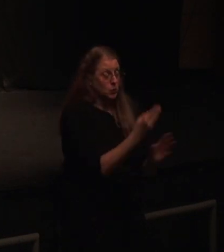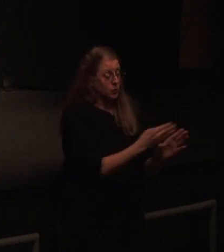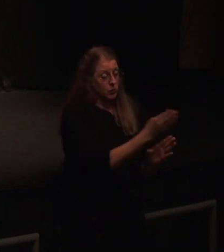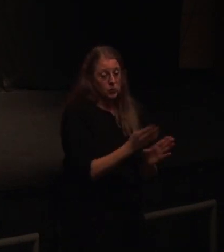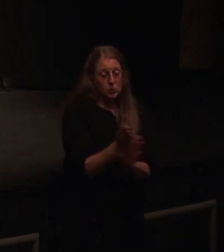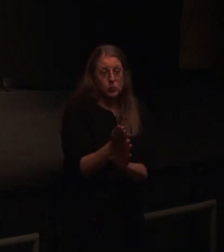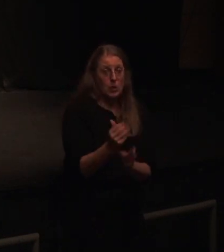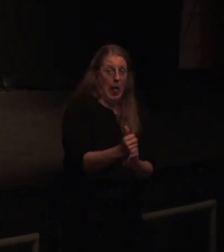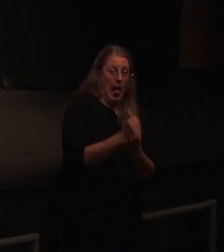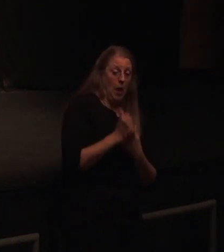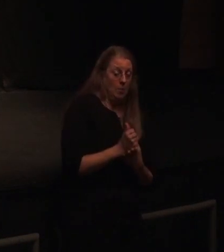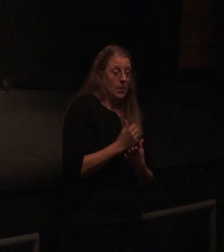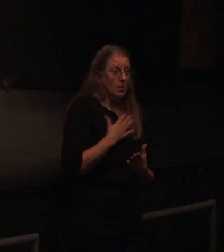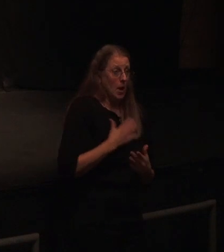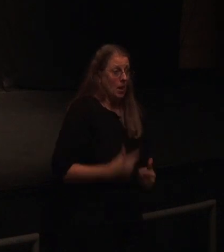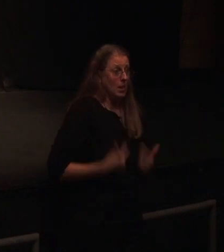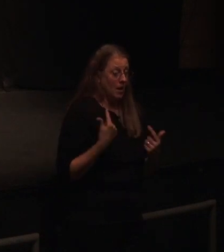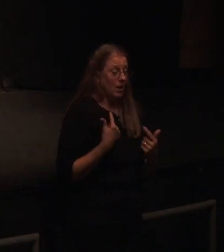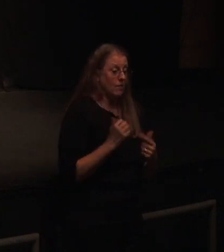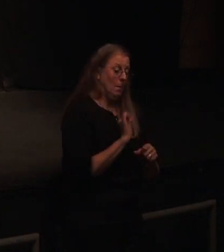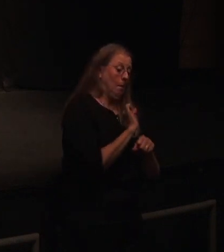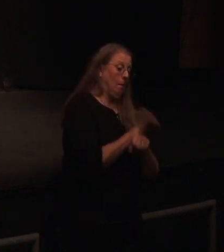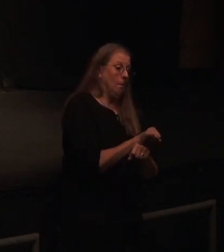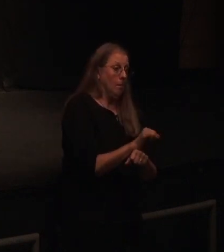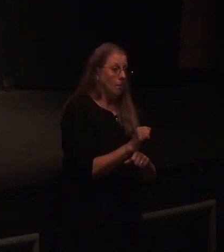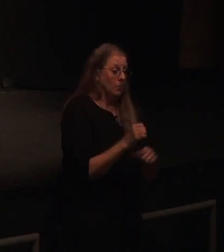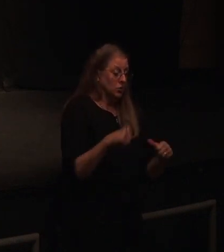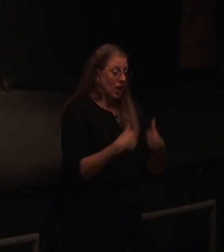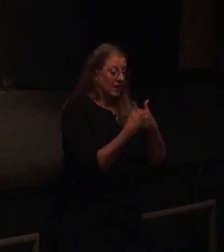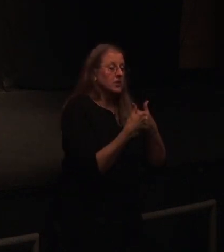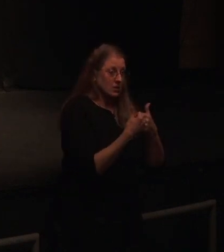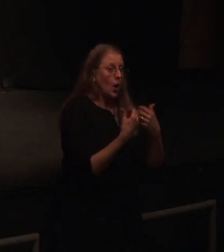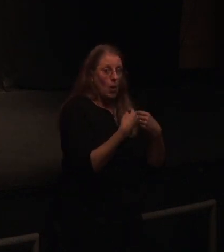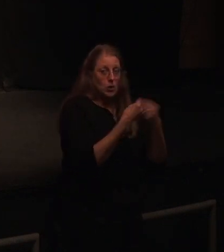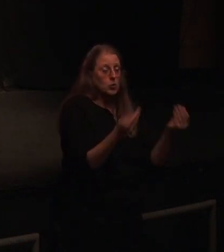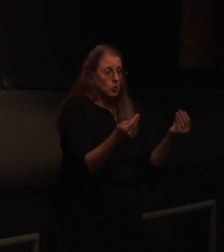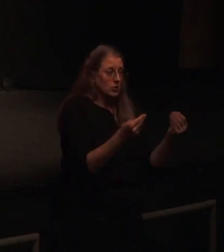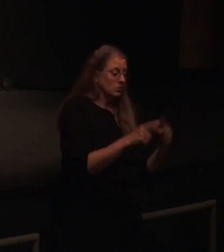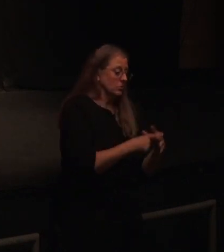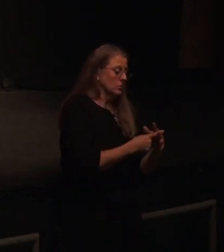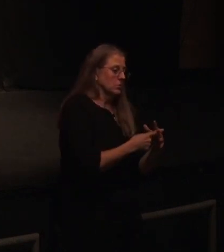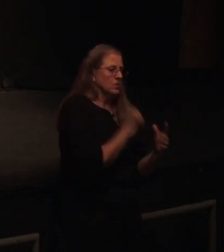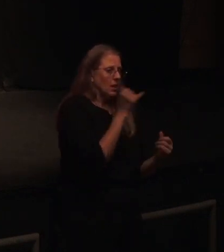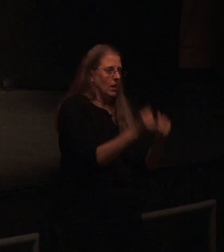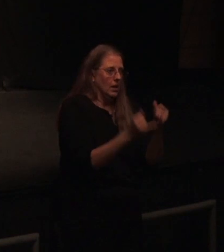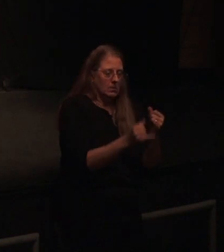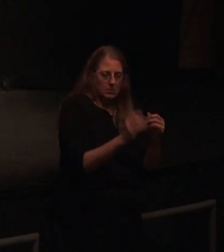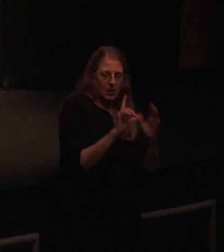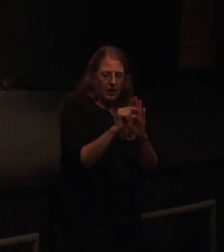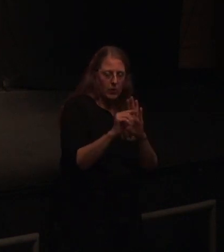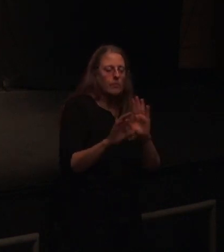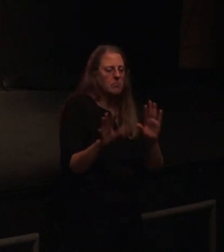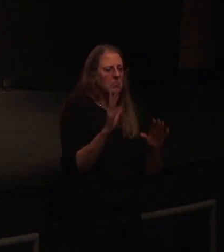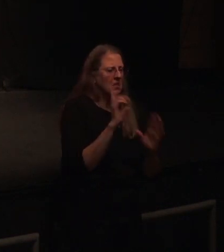have helped me in my life overcome these challenges, and I wanna do this right now, early on, rather than later. Because later on we're